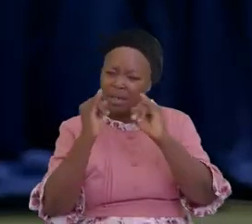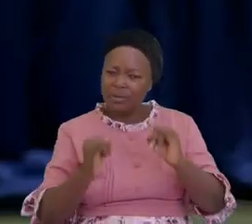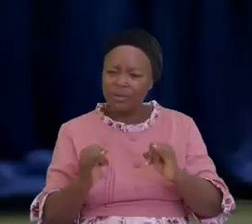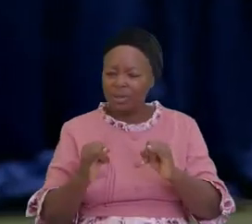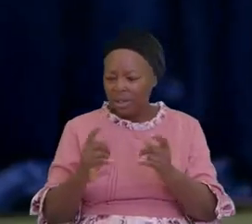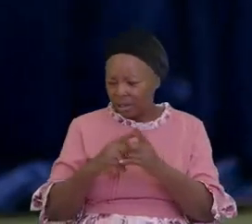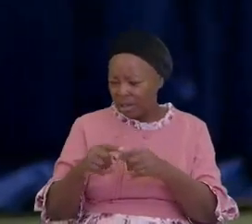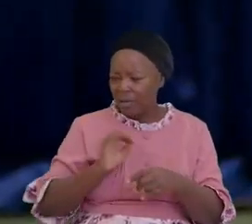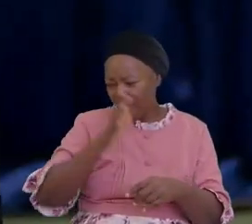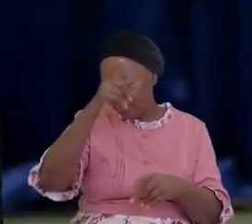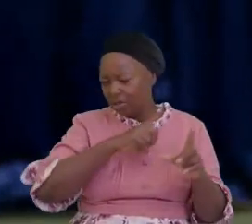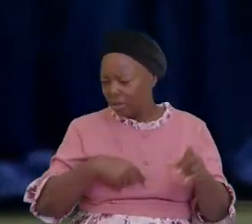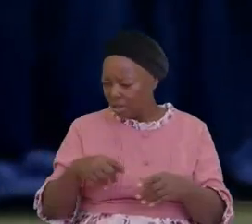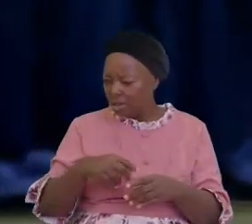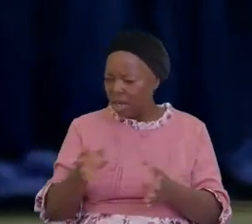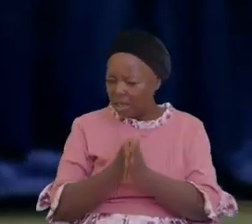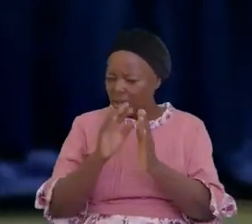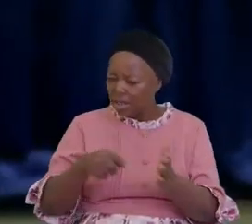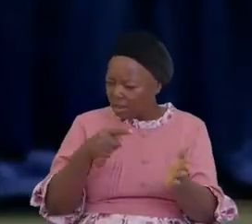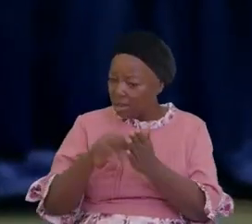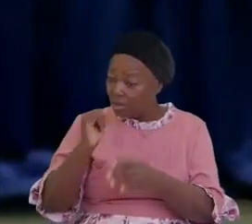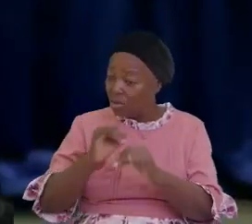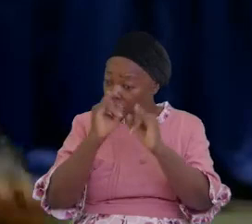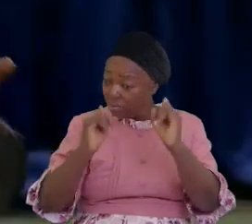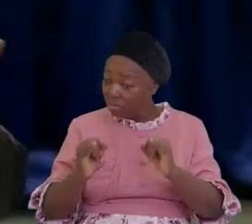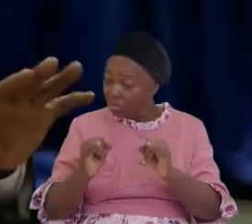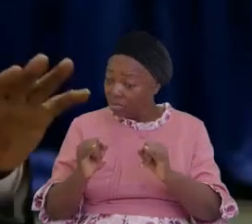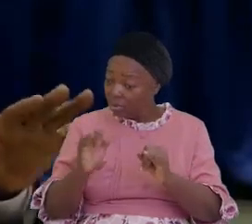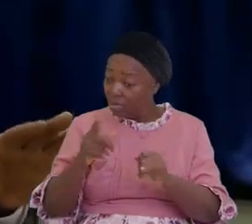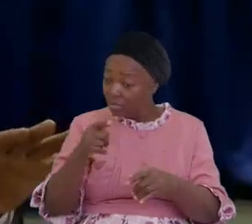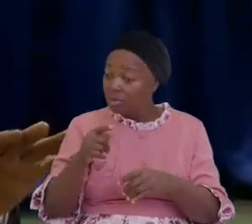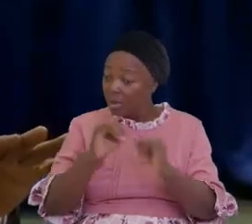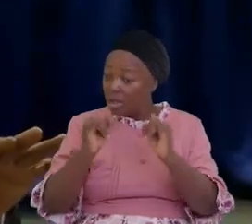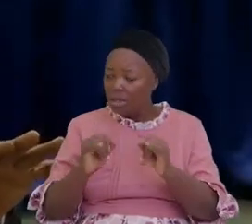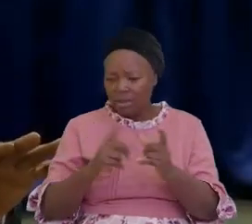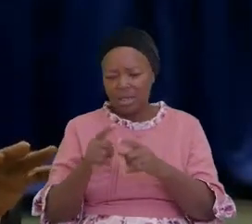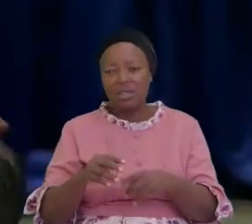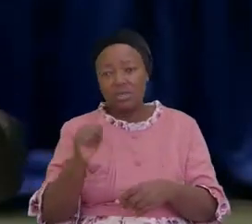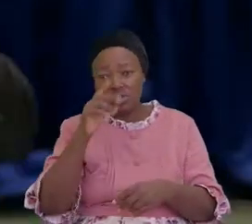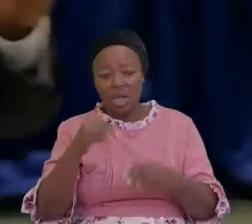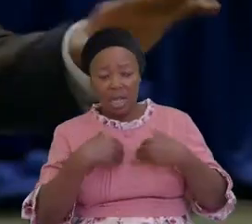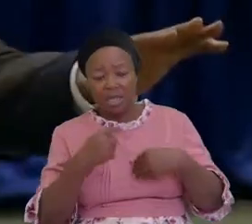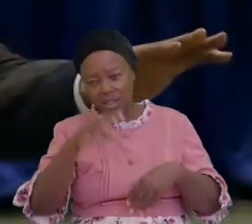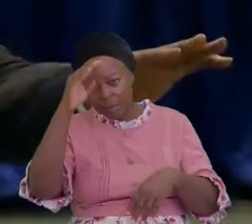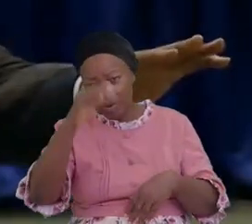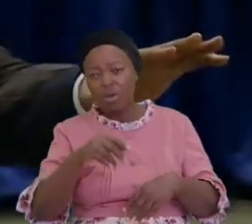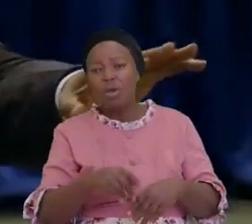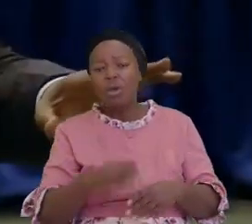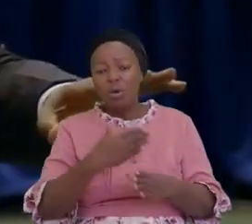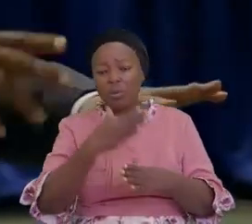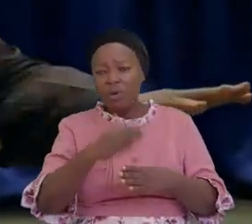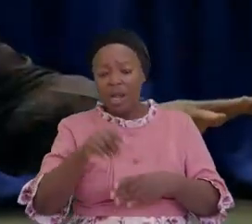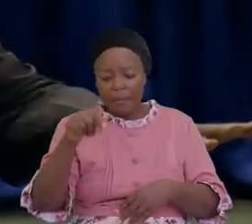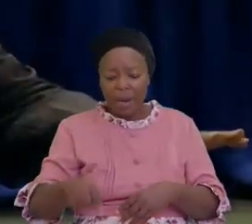God. And she had a boy totally paralyzed sitting down there watching the